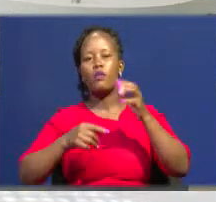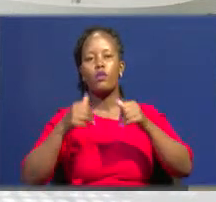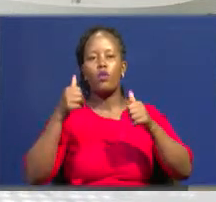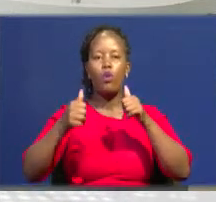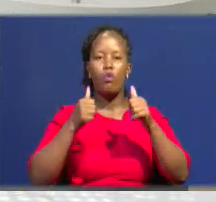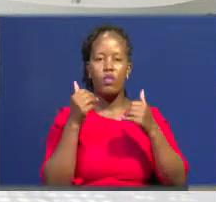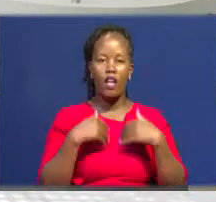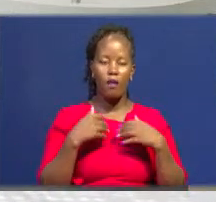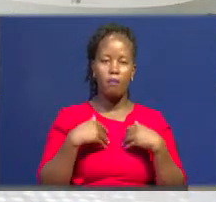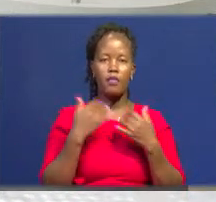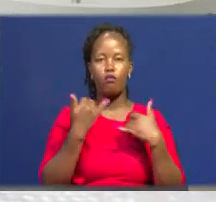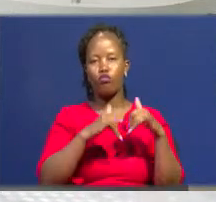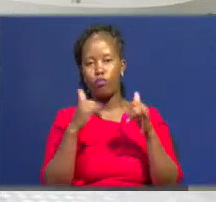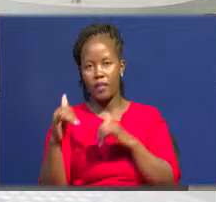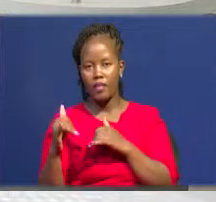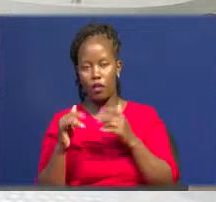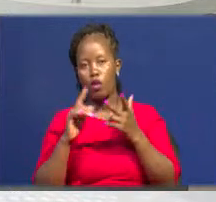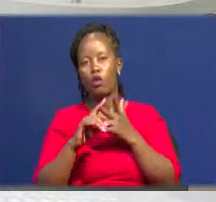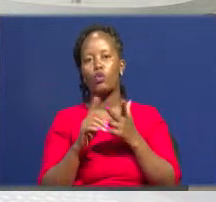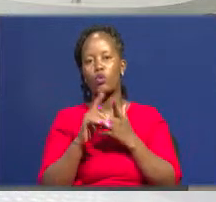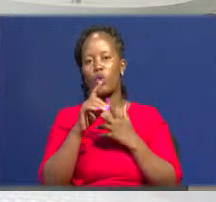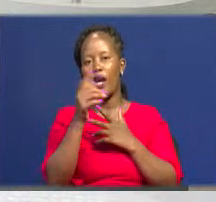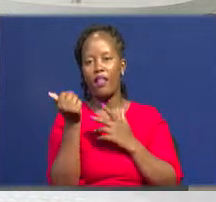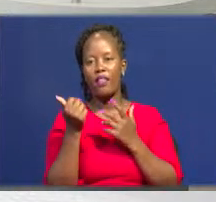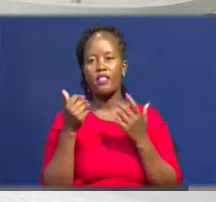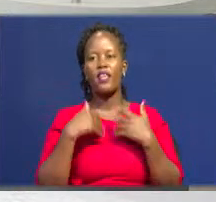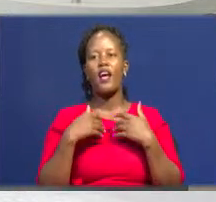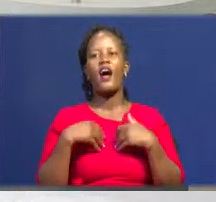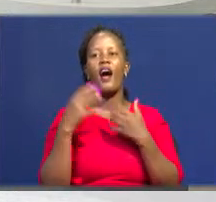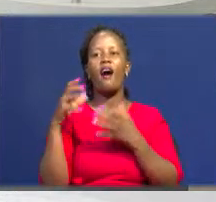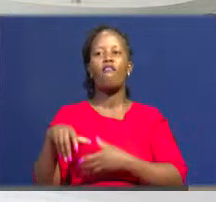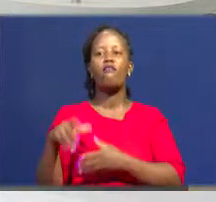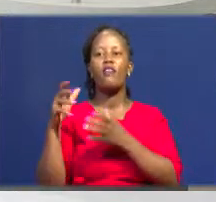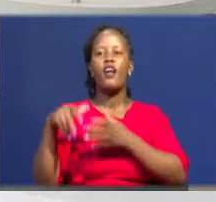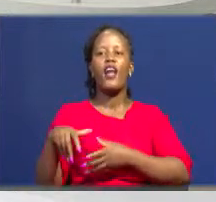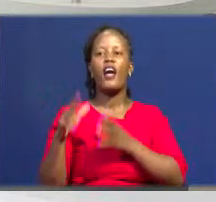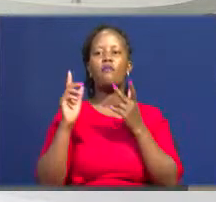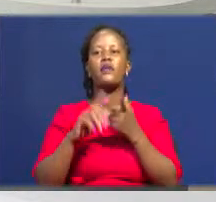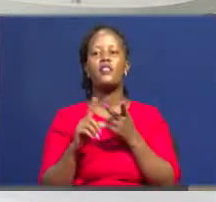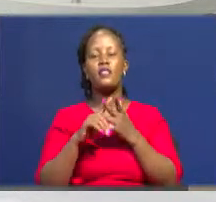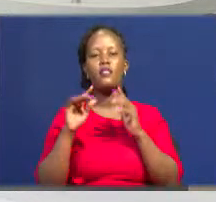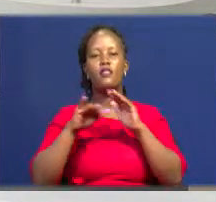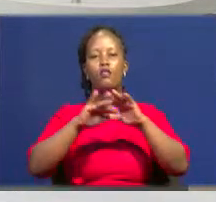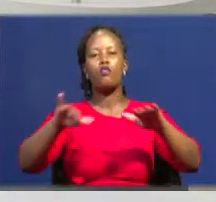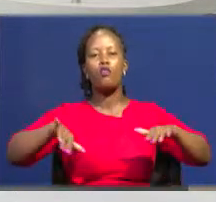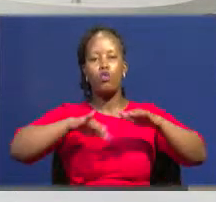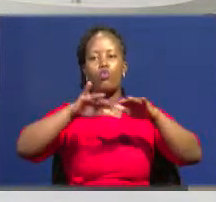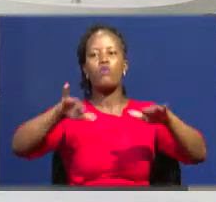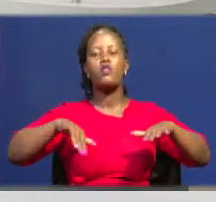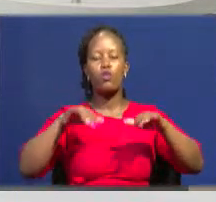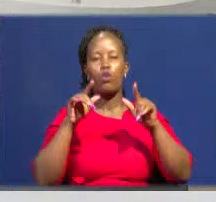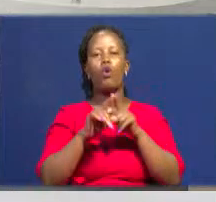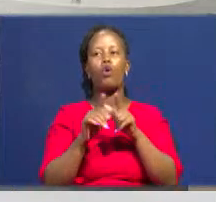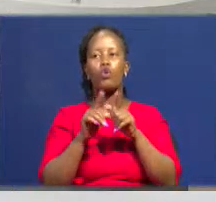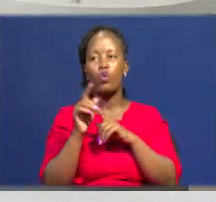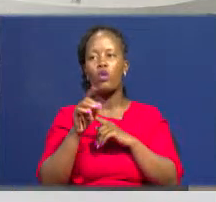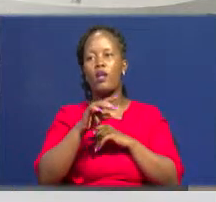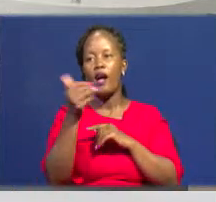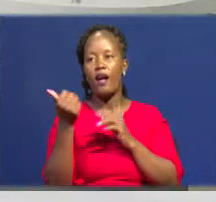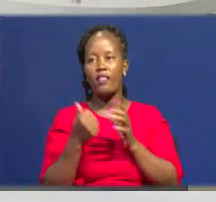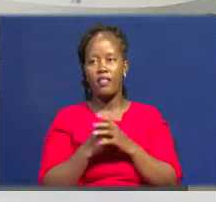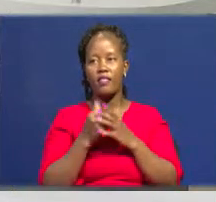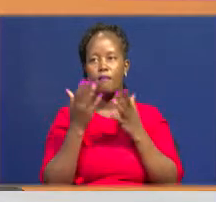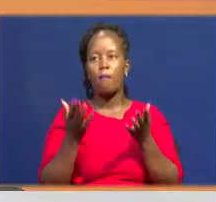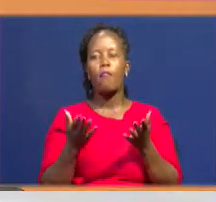5-on-5, handball, 15s rugby, hockey, swimming, athletics, and cross country. And let us